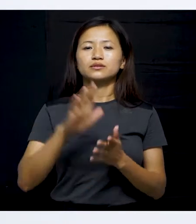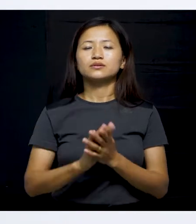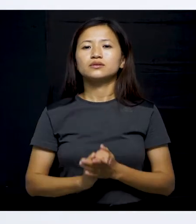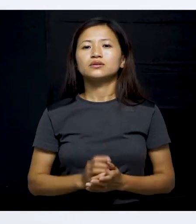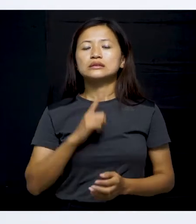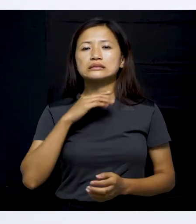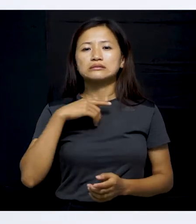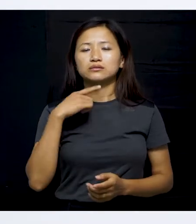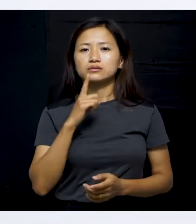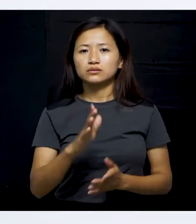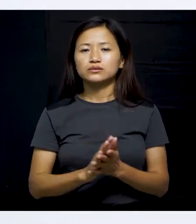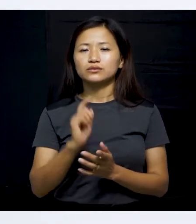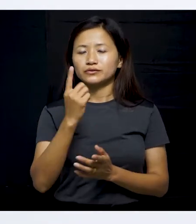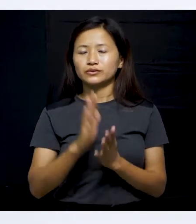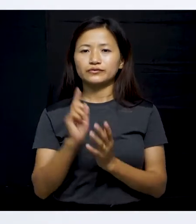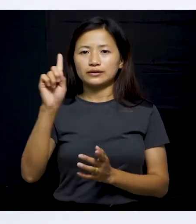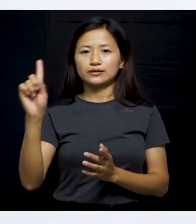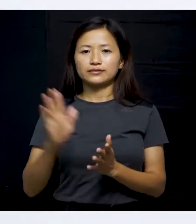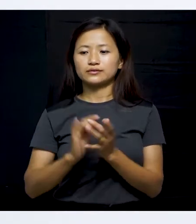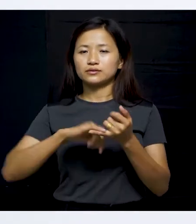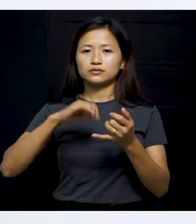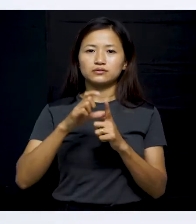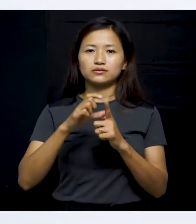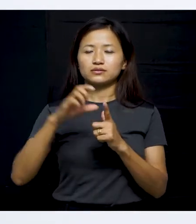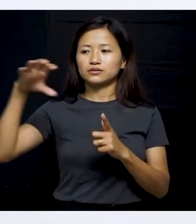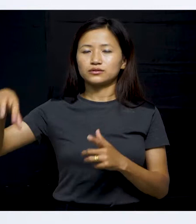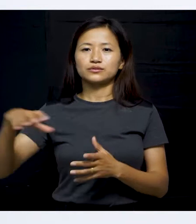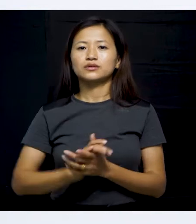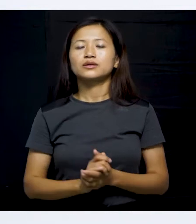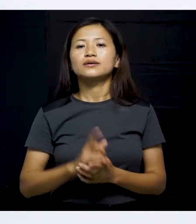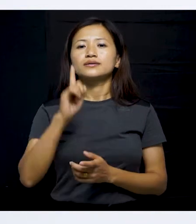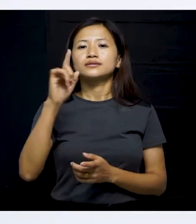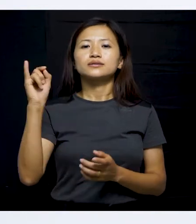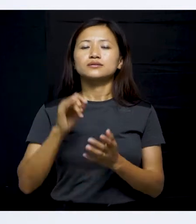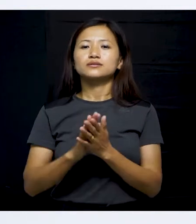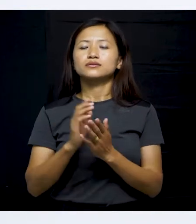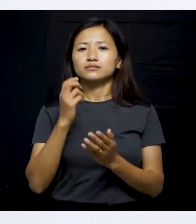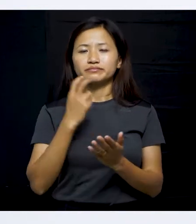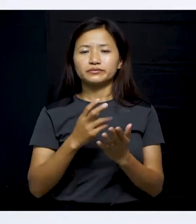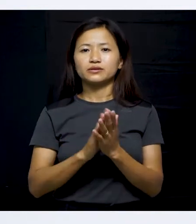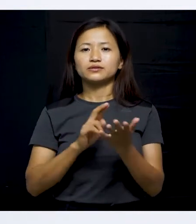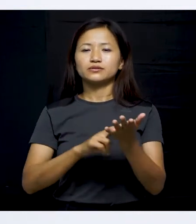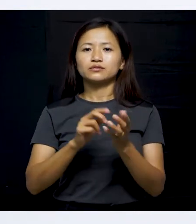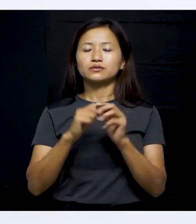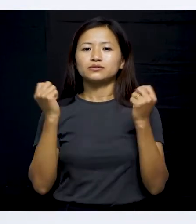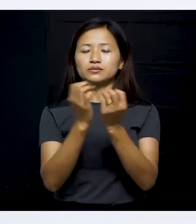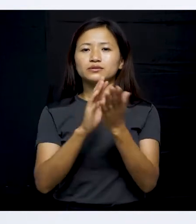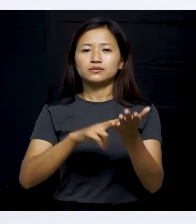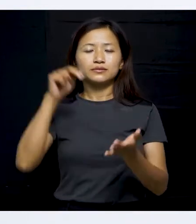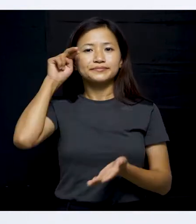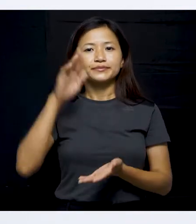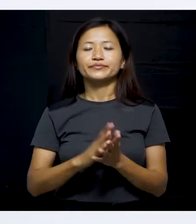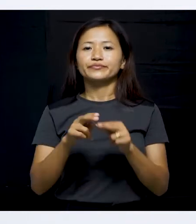told you that there are 11 districts, and in these 11 districts we have 16 recognized tribes in Nagaland, and all these